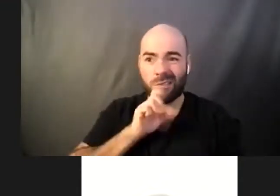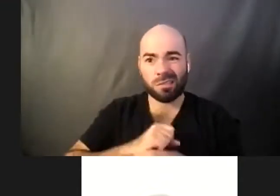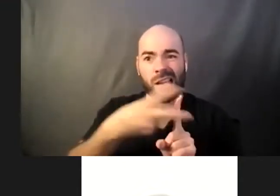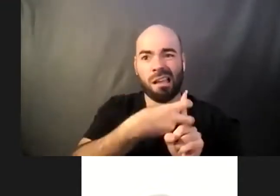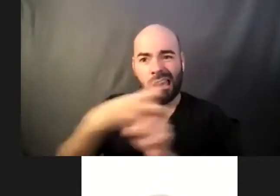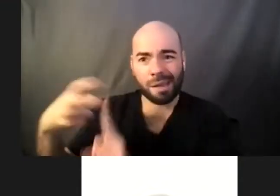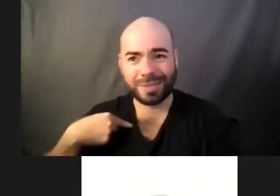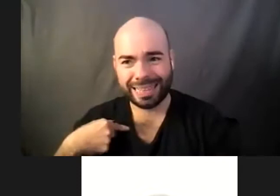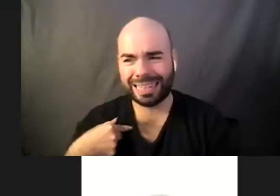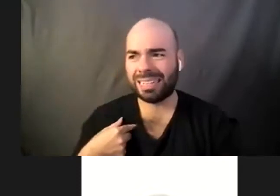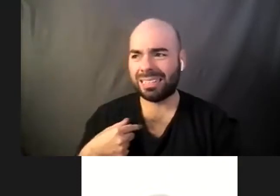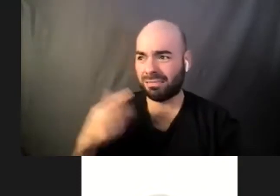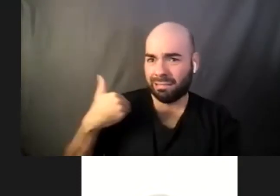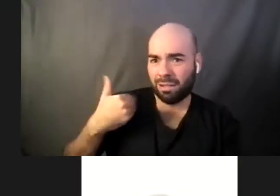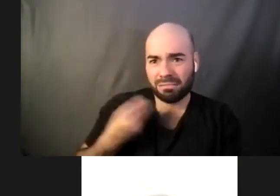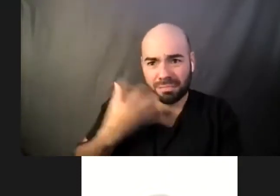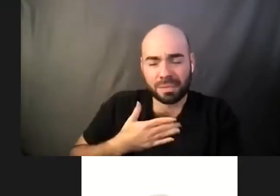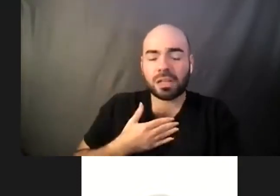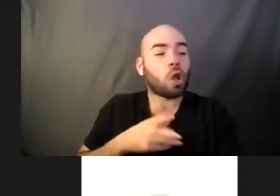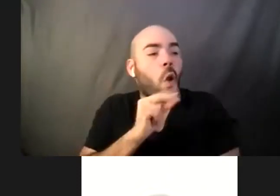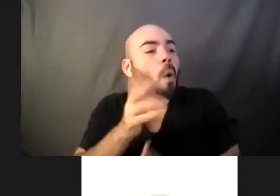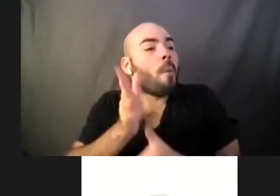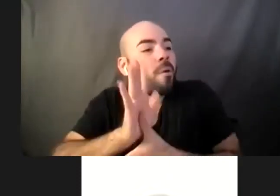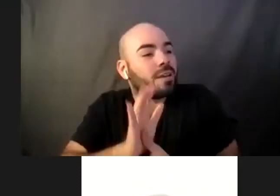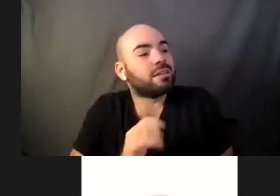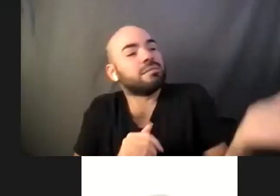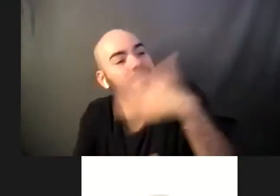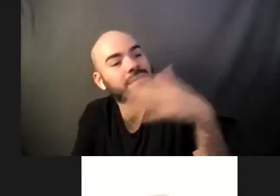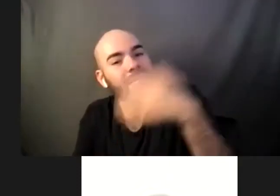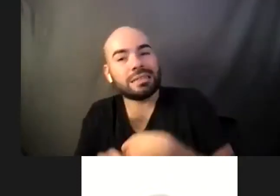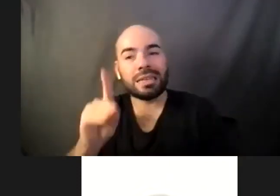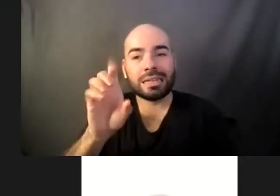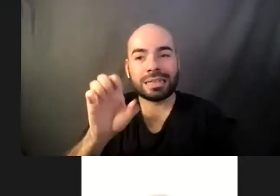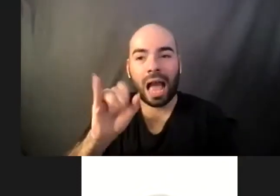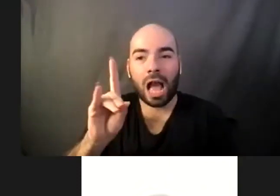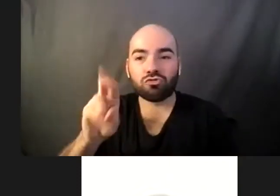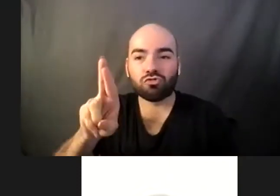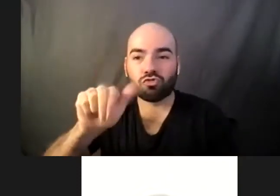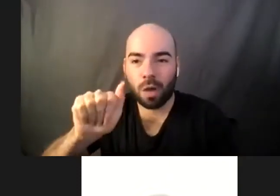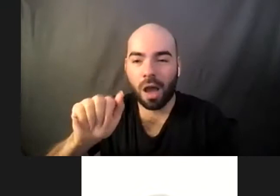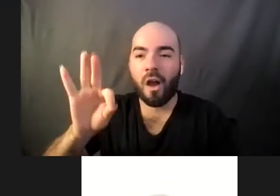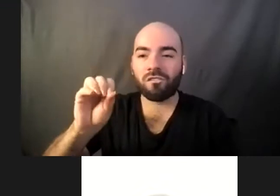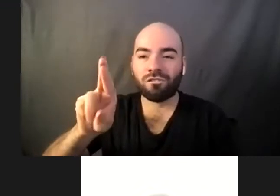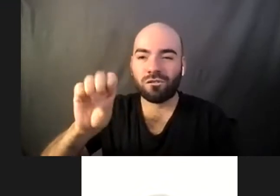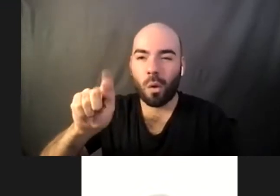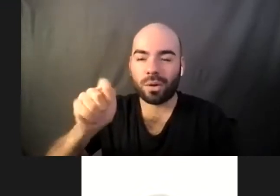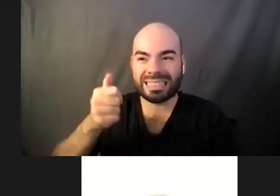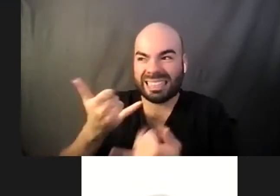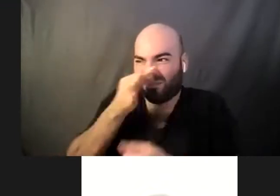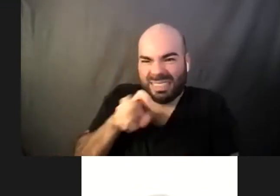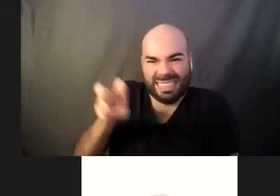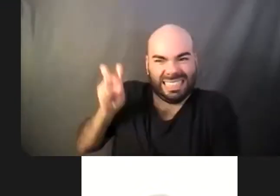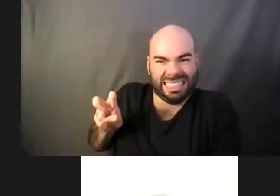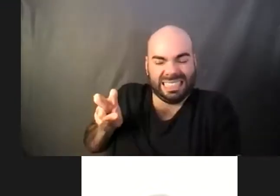are we going? And she's like, we're shooting a movie, and Deandra Force is in the back. And Deandra was like a model who I loved. So I got